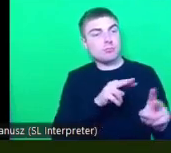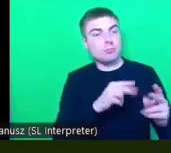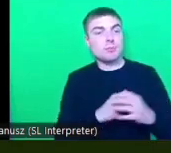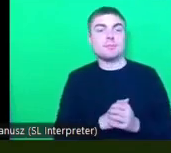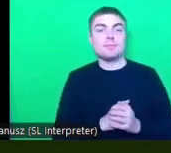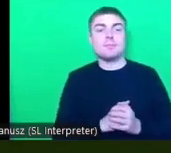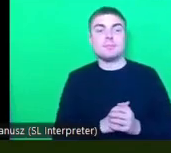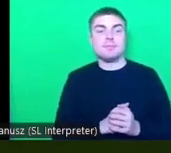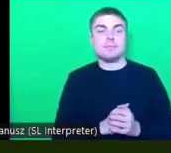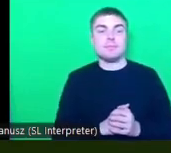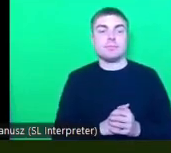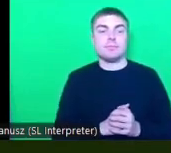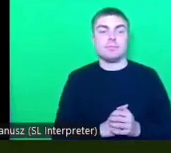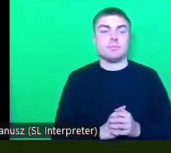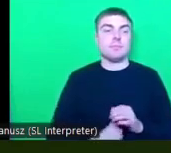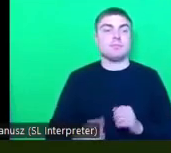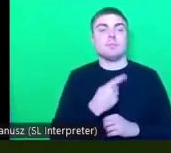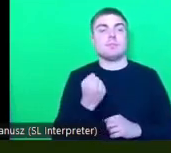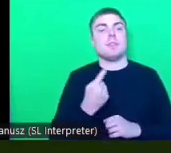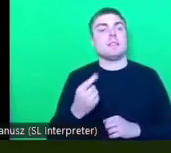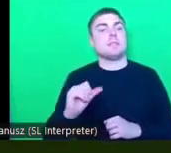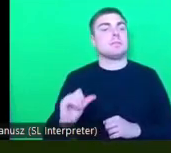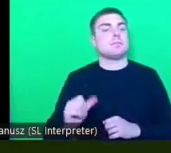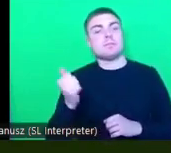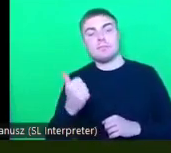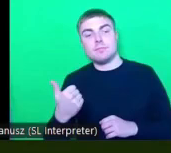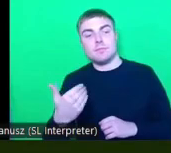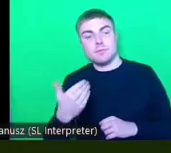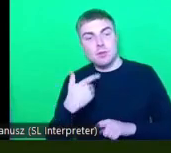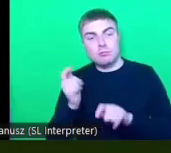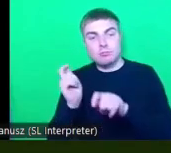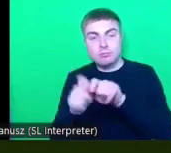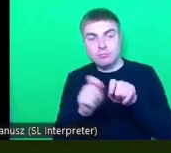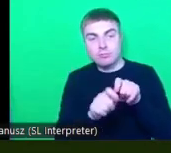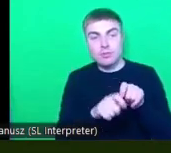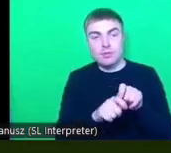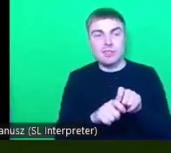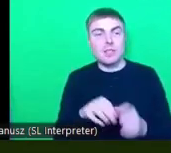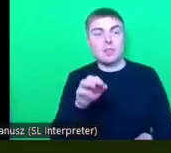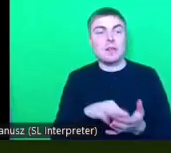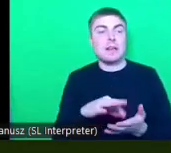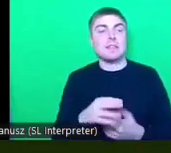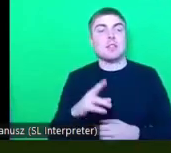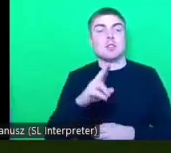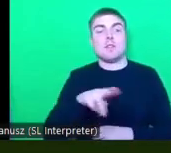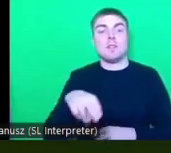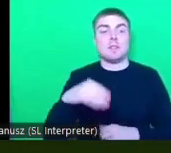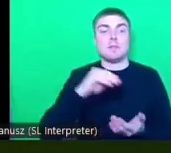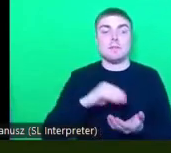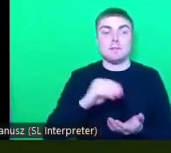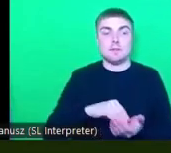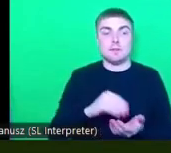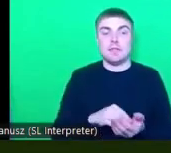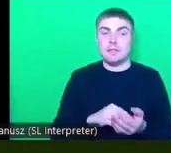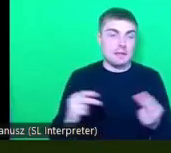we first surveyed with the Norwegian methods, and then we did the same but using